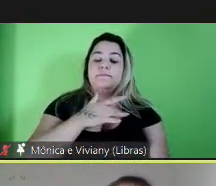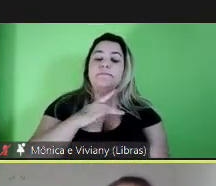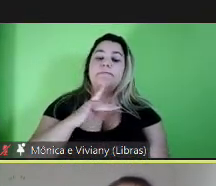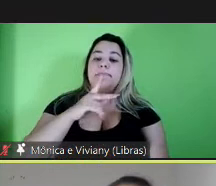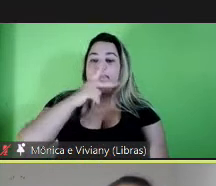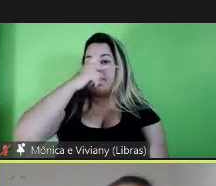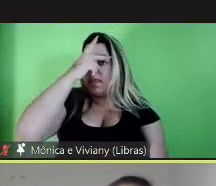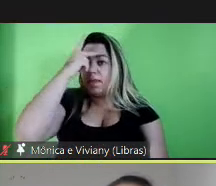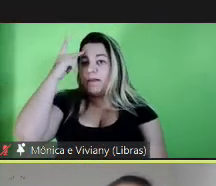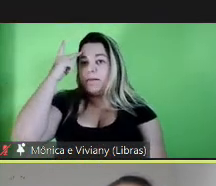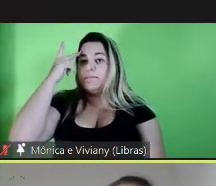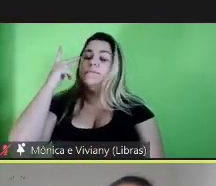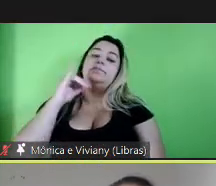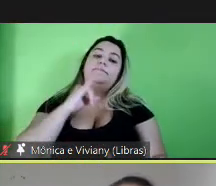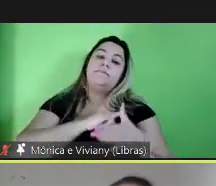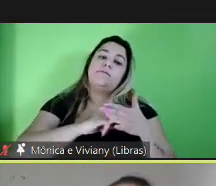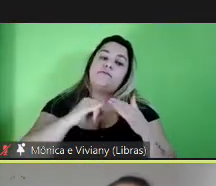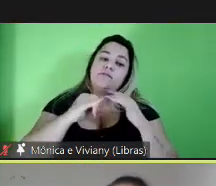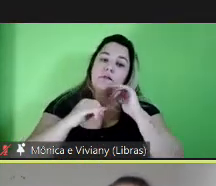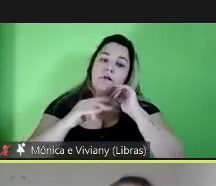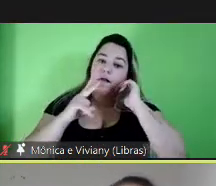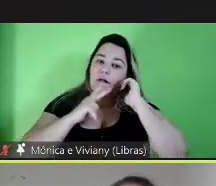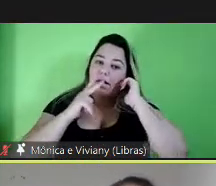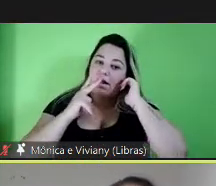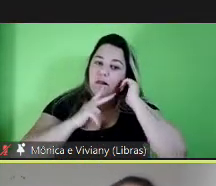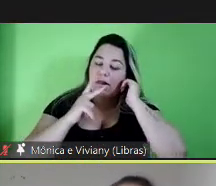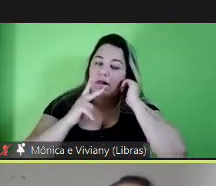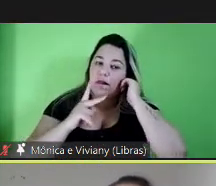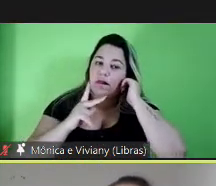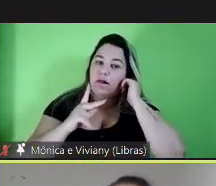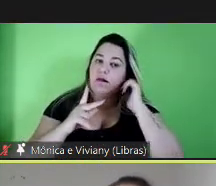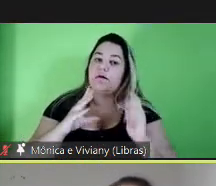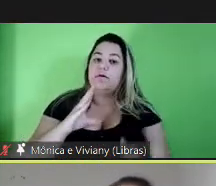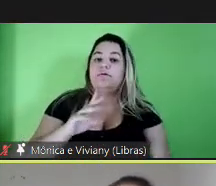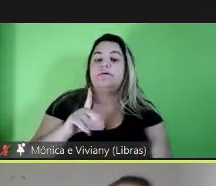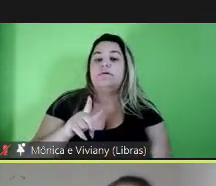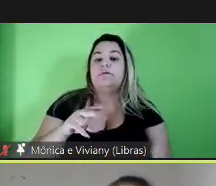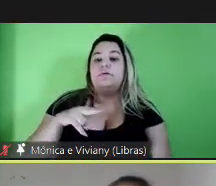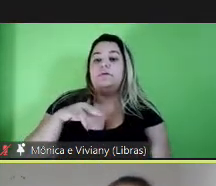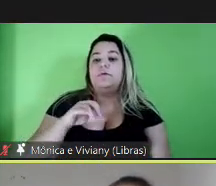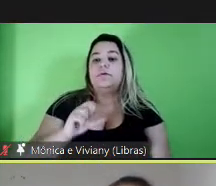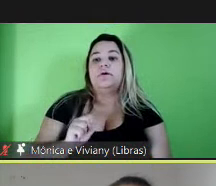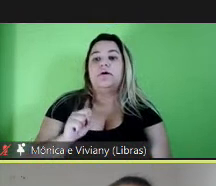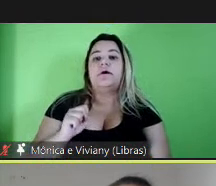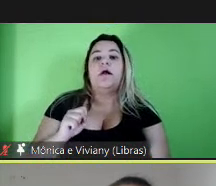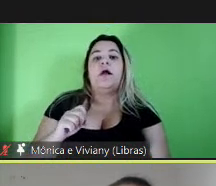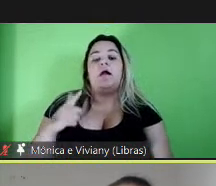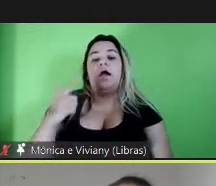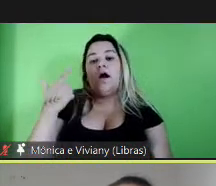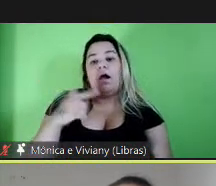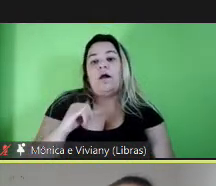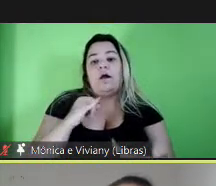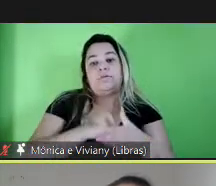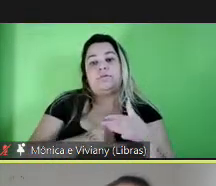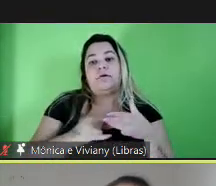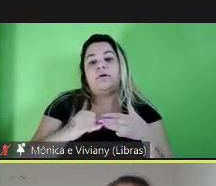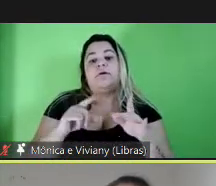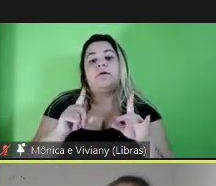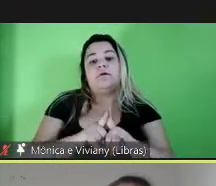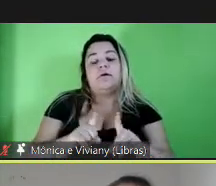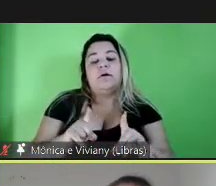councils, people from the institutes, public and private institutions, schools, and other